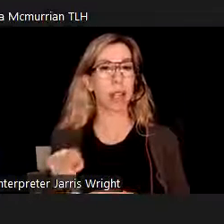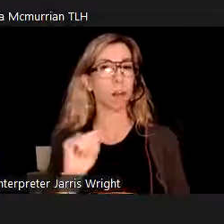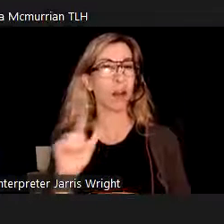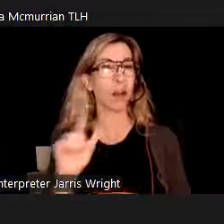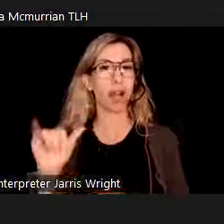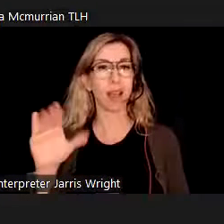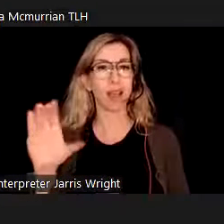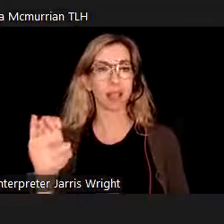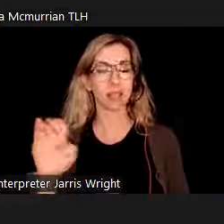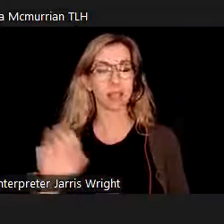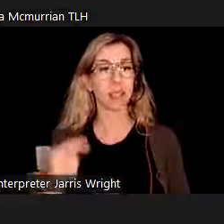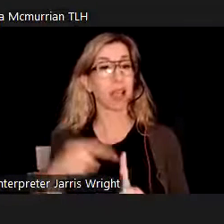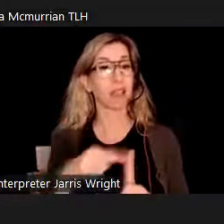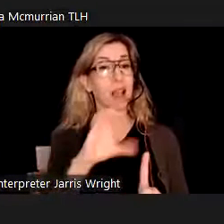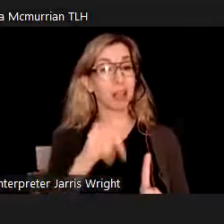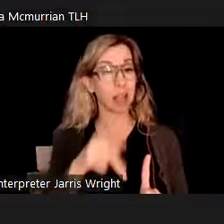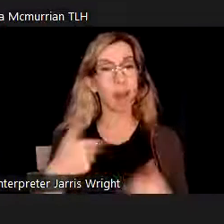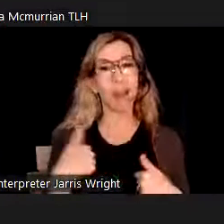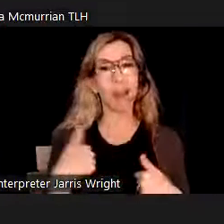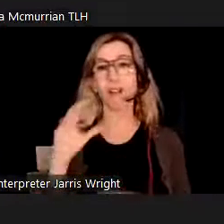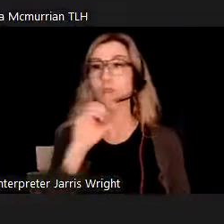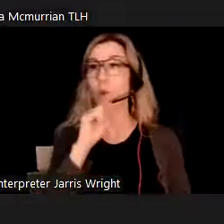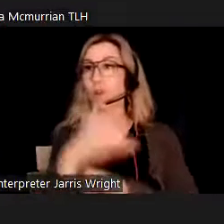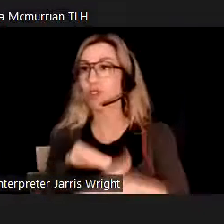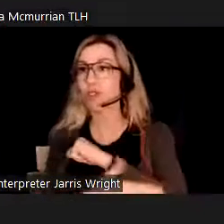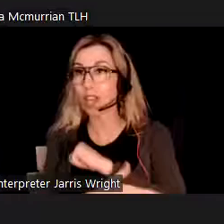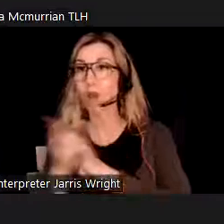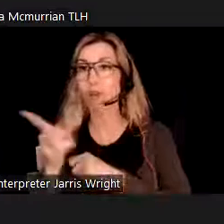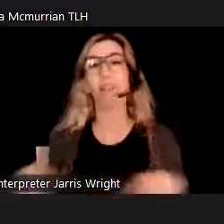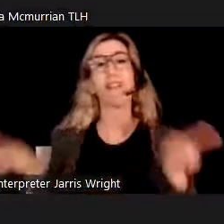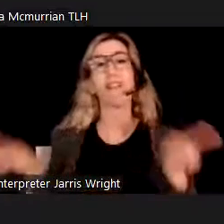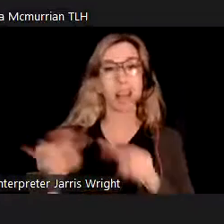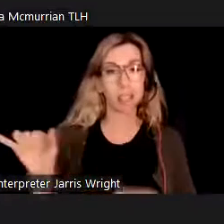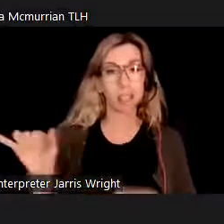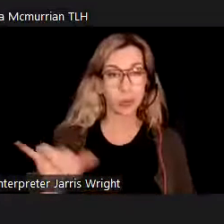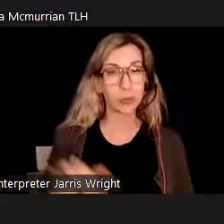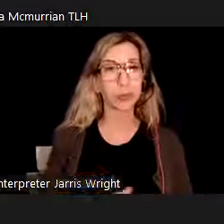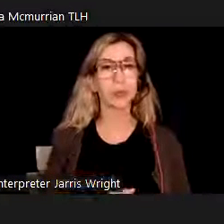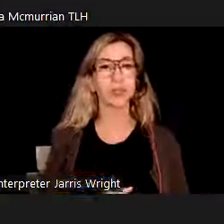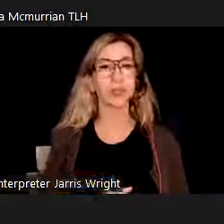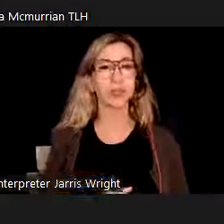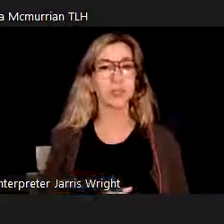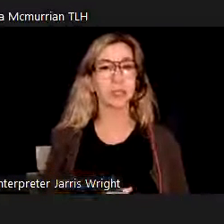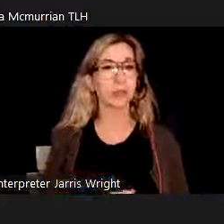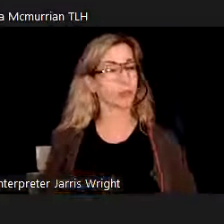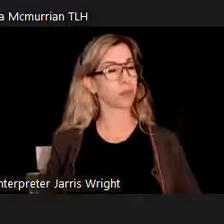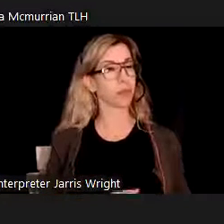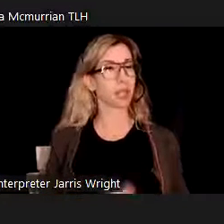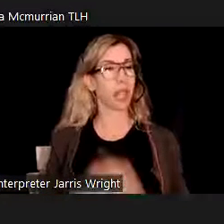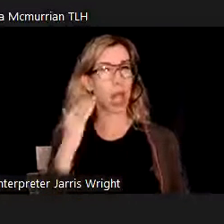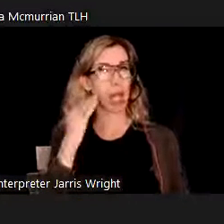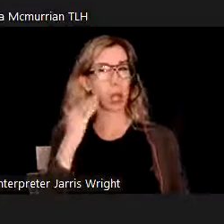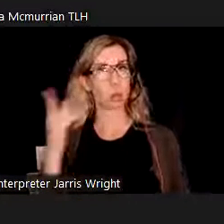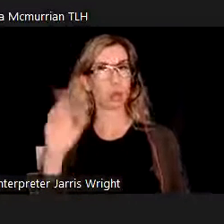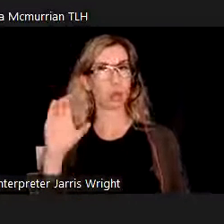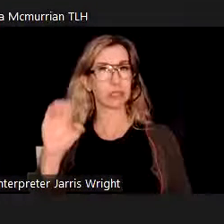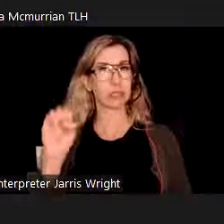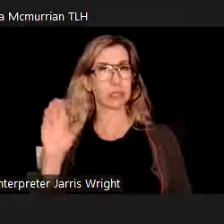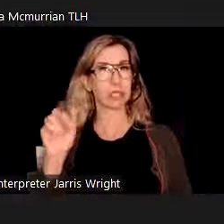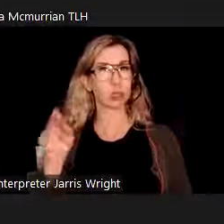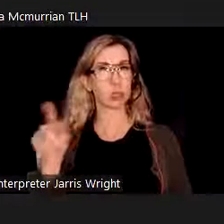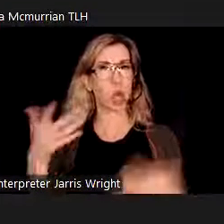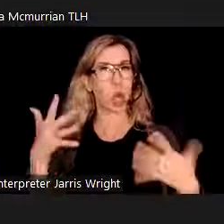CAP Alliances in Orange County and out in the Valley also. I know the Caesar already goes to the